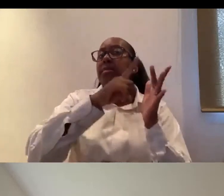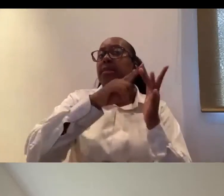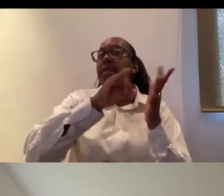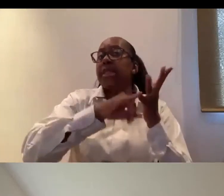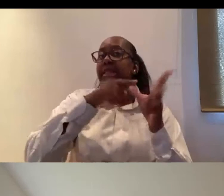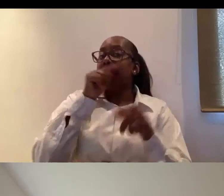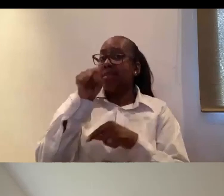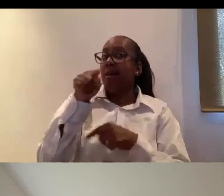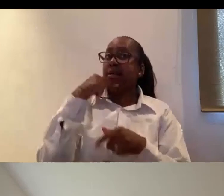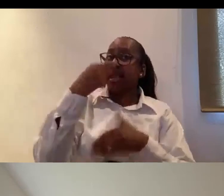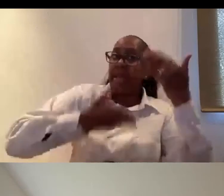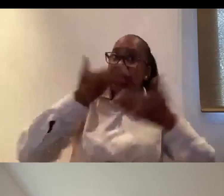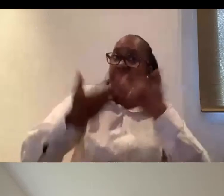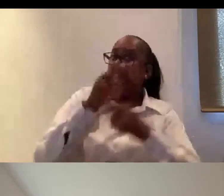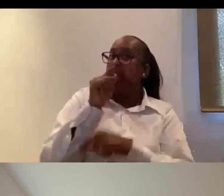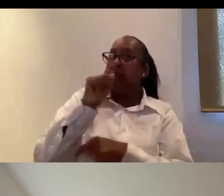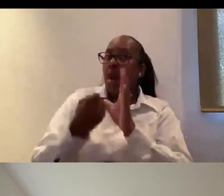that